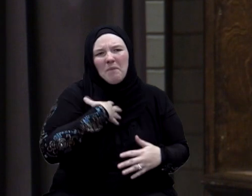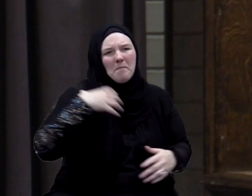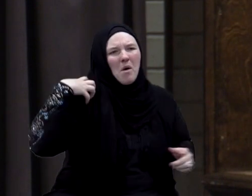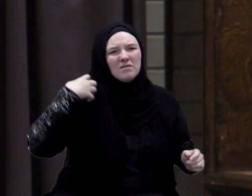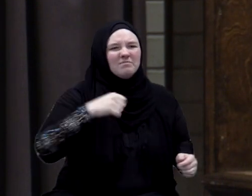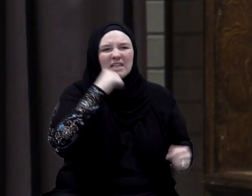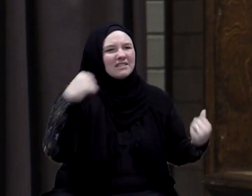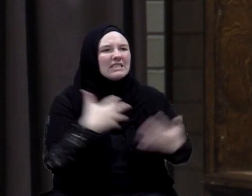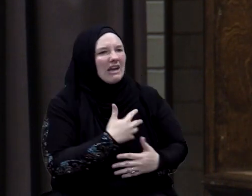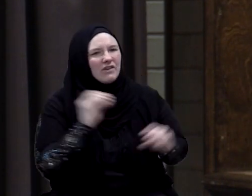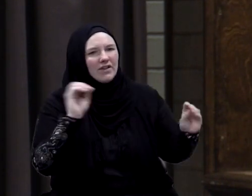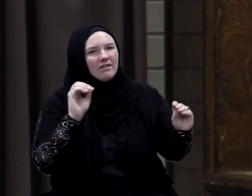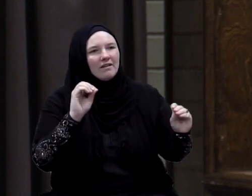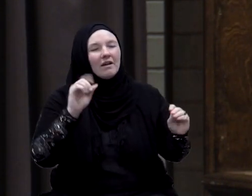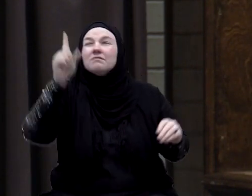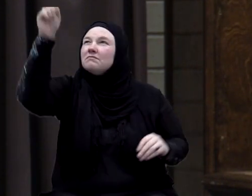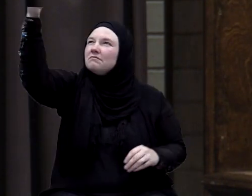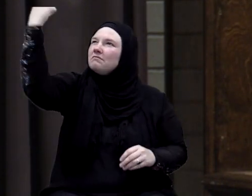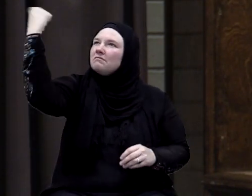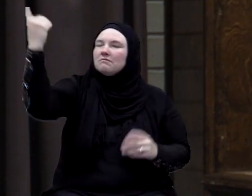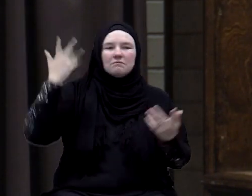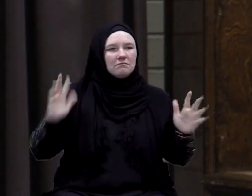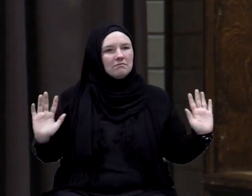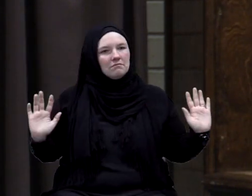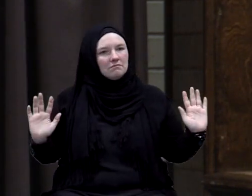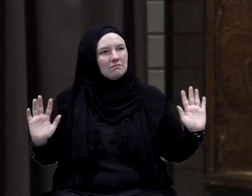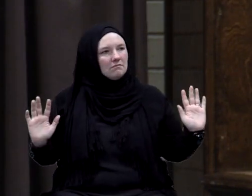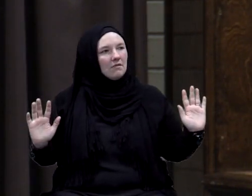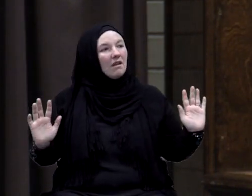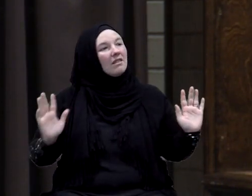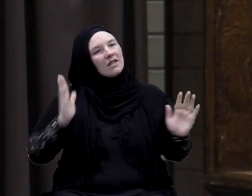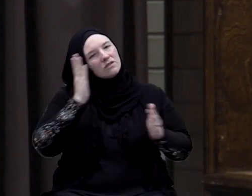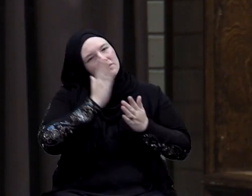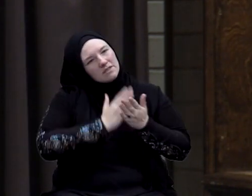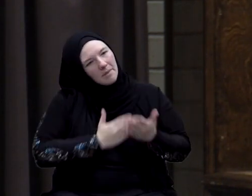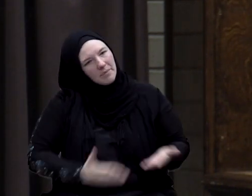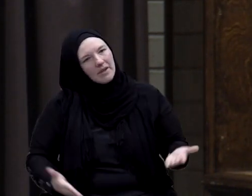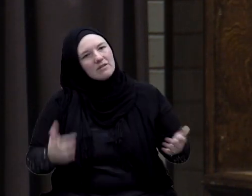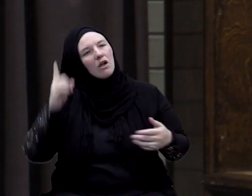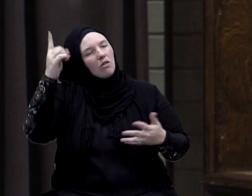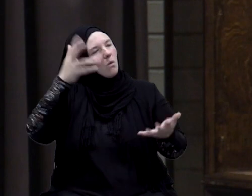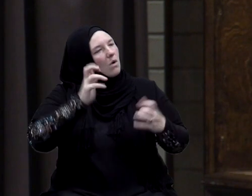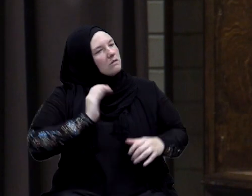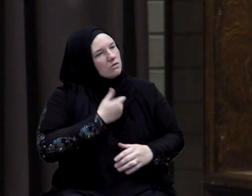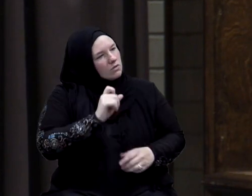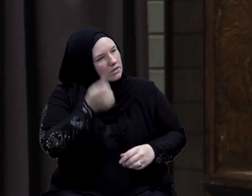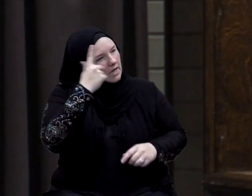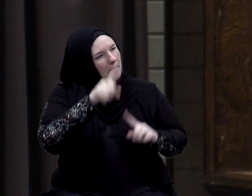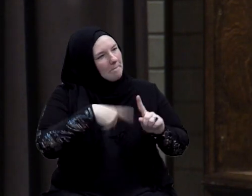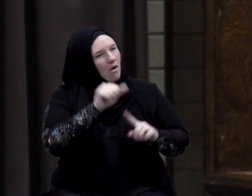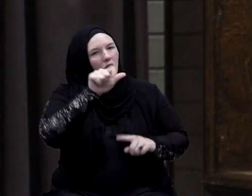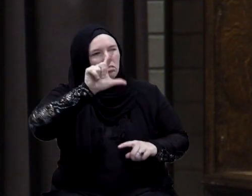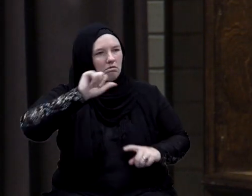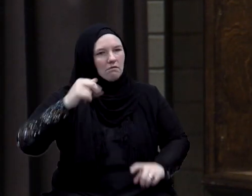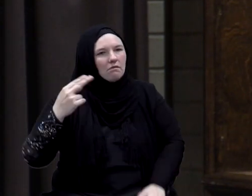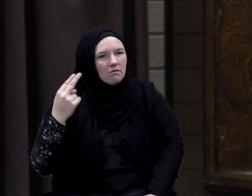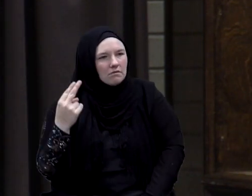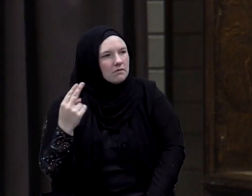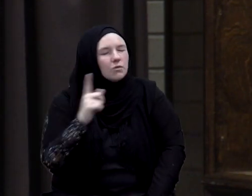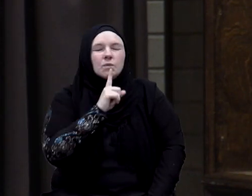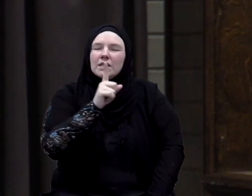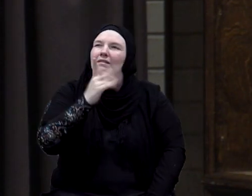some of the elements that the Quran wants us to understand about Allah. To appreciate